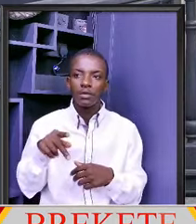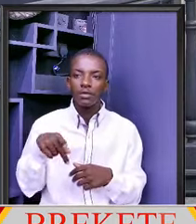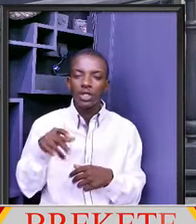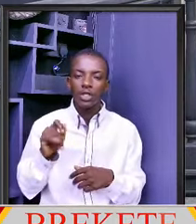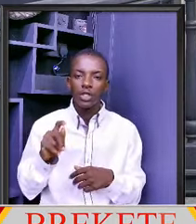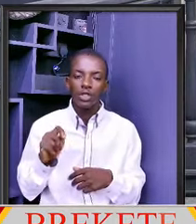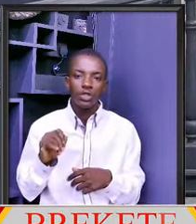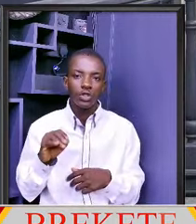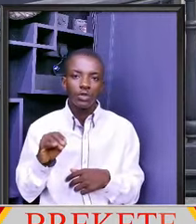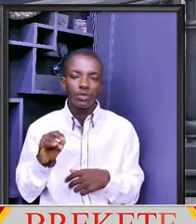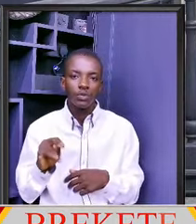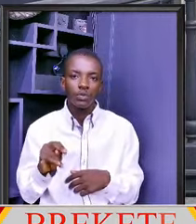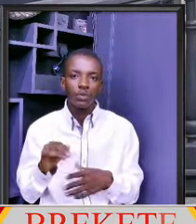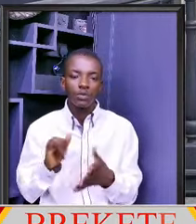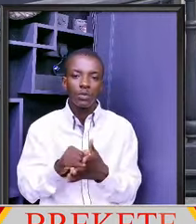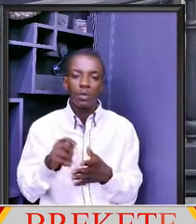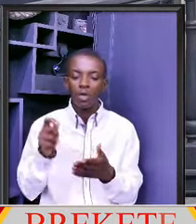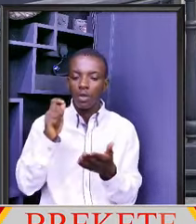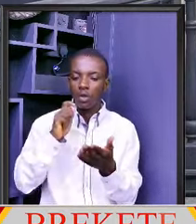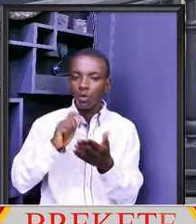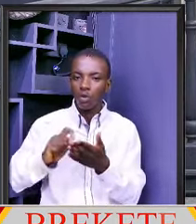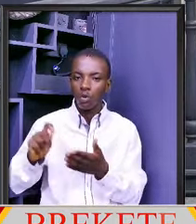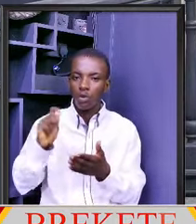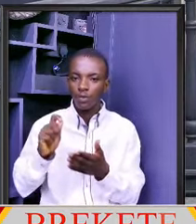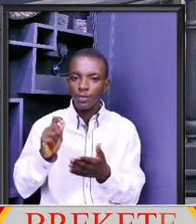petition he wrote.